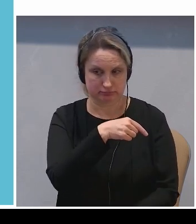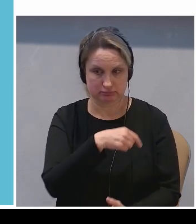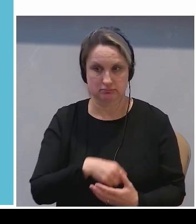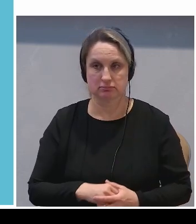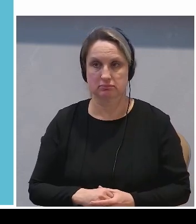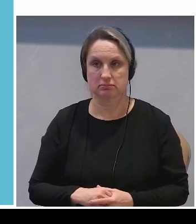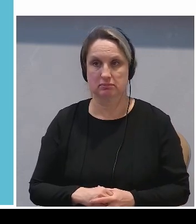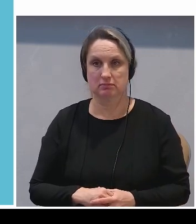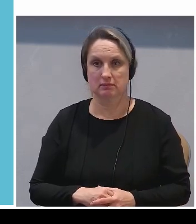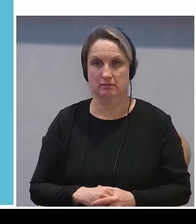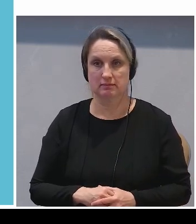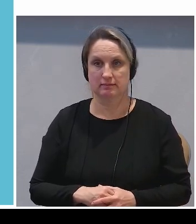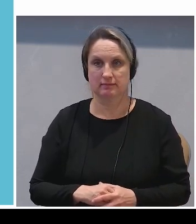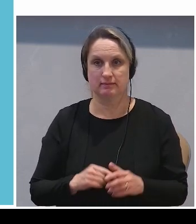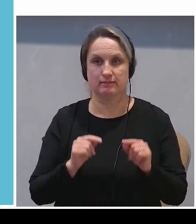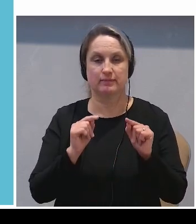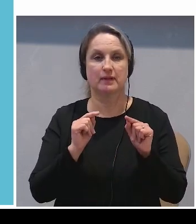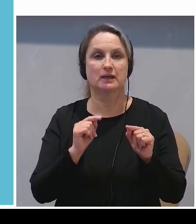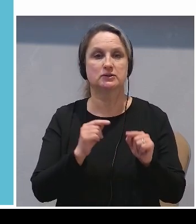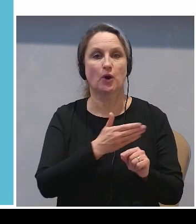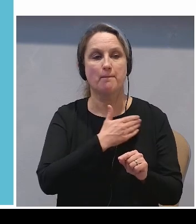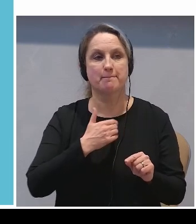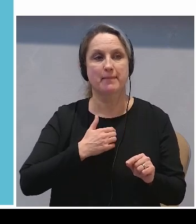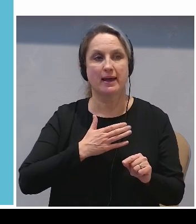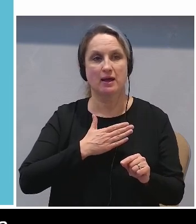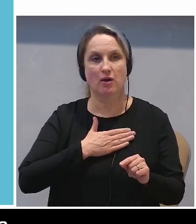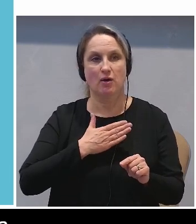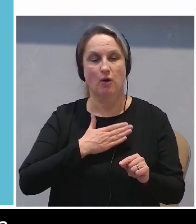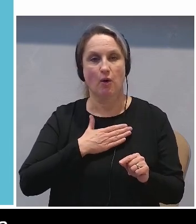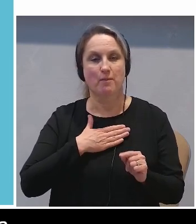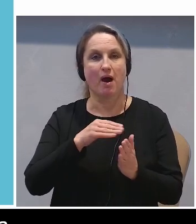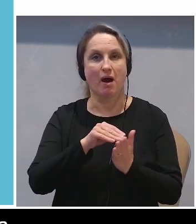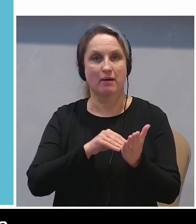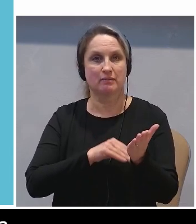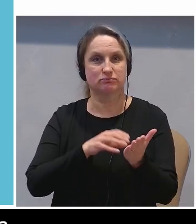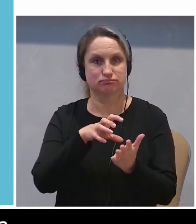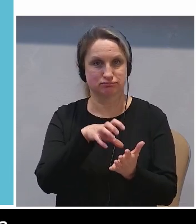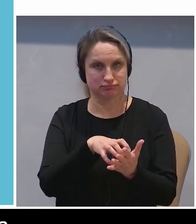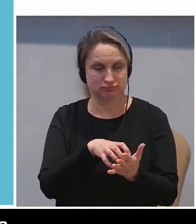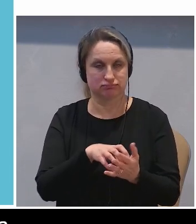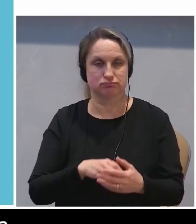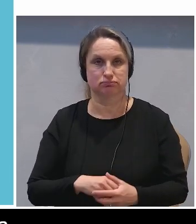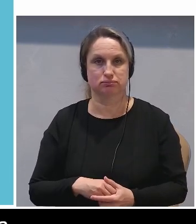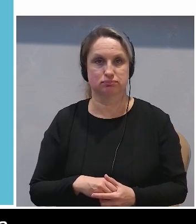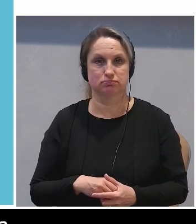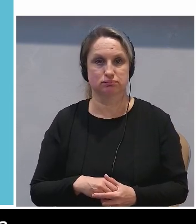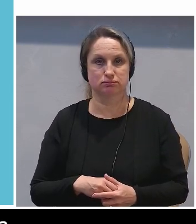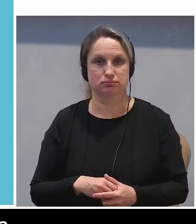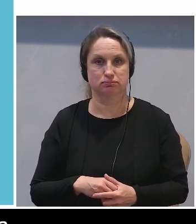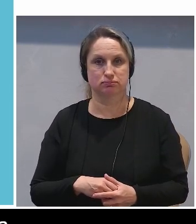which investigators can find per country what is the applicable legislation depending on the type of study that they want to set up.